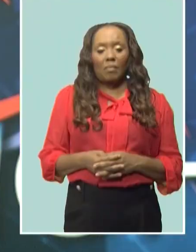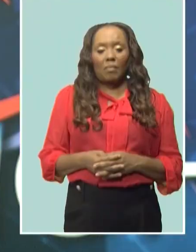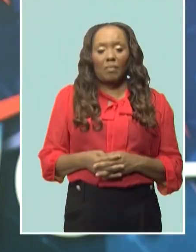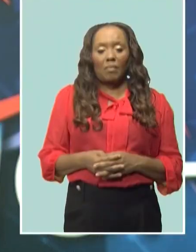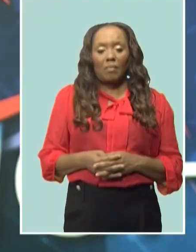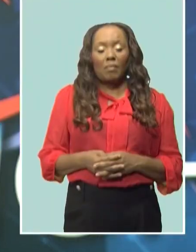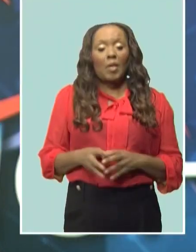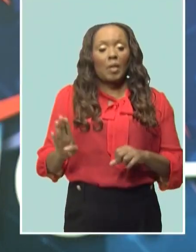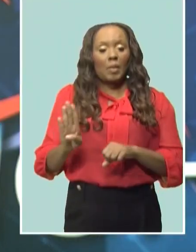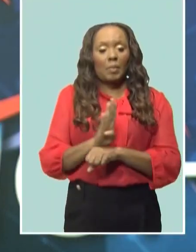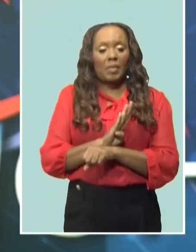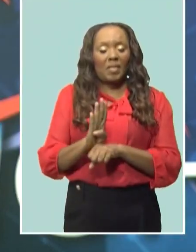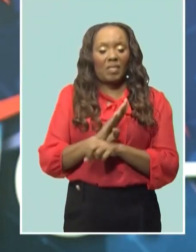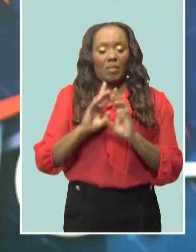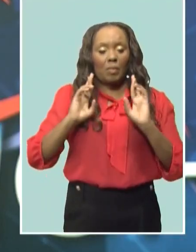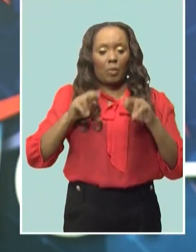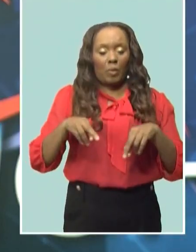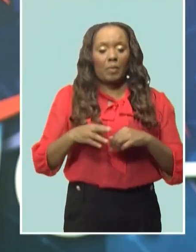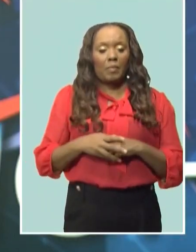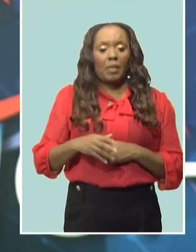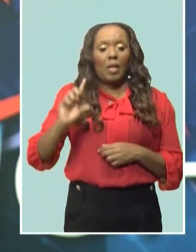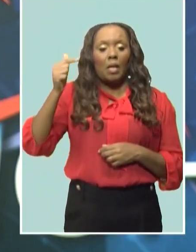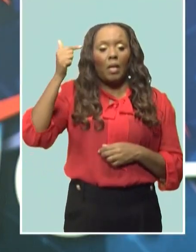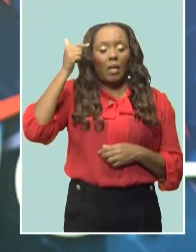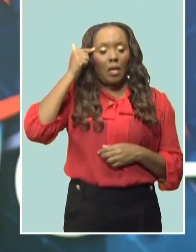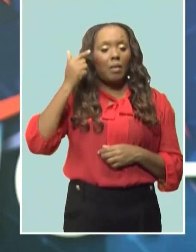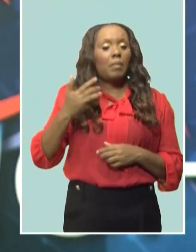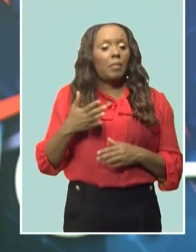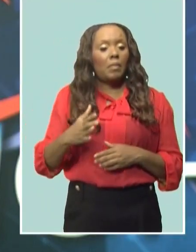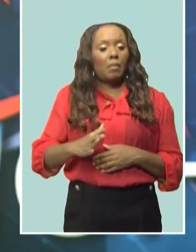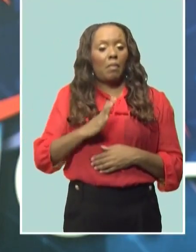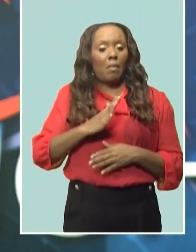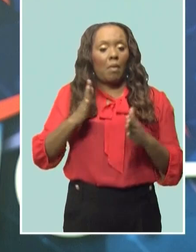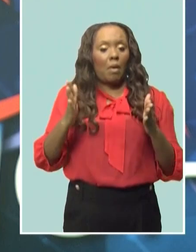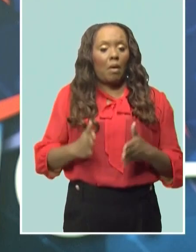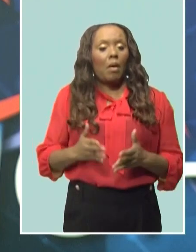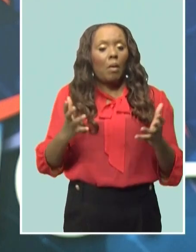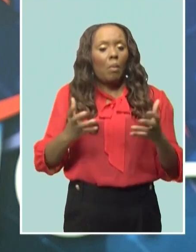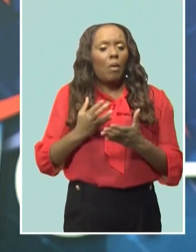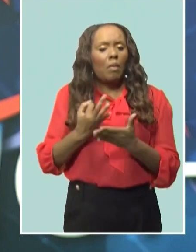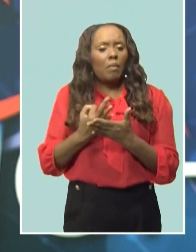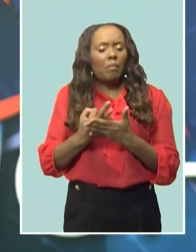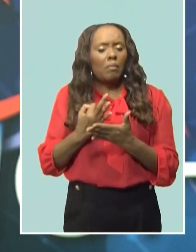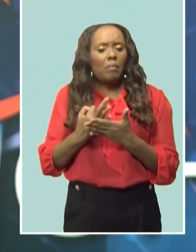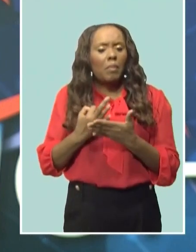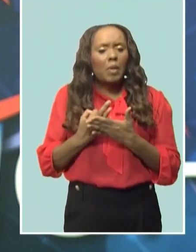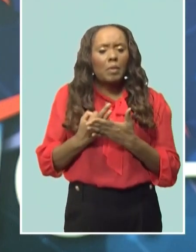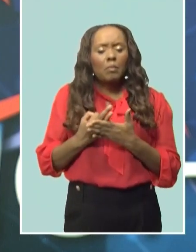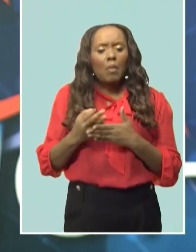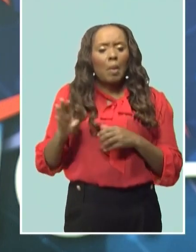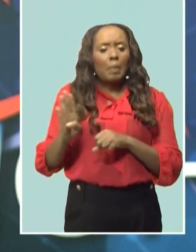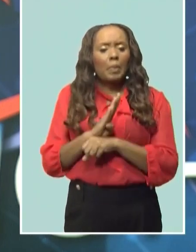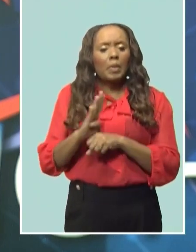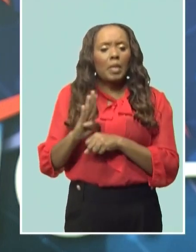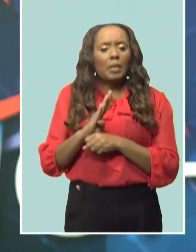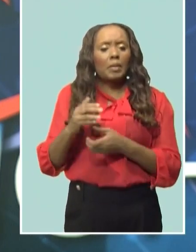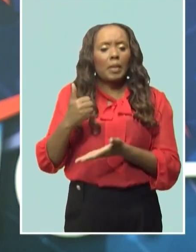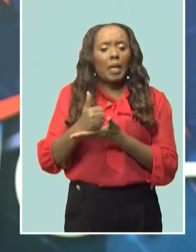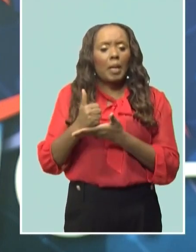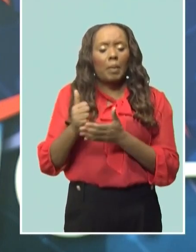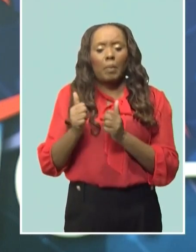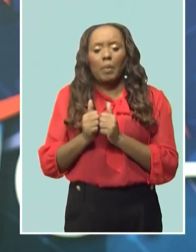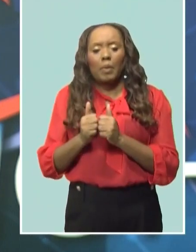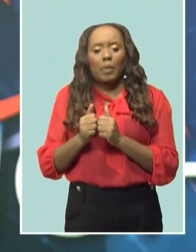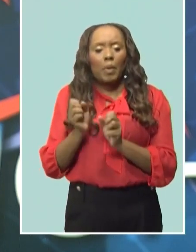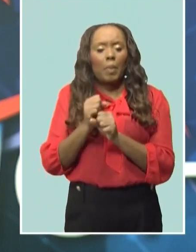In business tonight, a government official is encouraging the financial sector to assist with greening Barbados. Business specialist with the